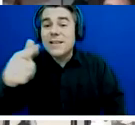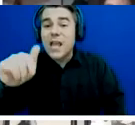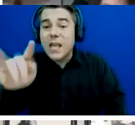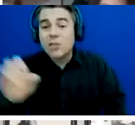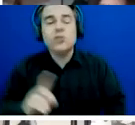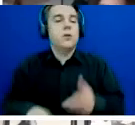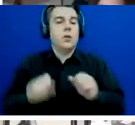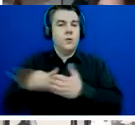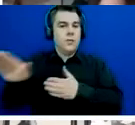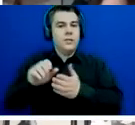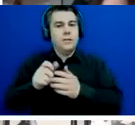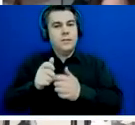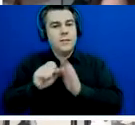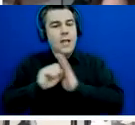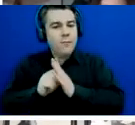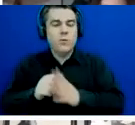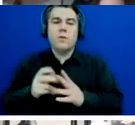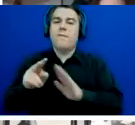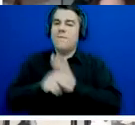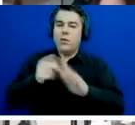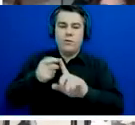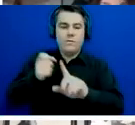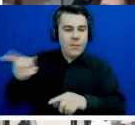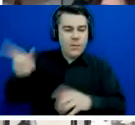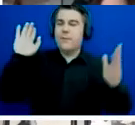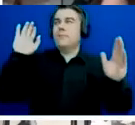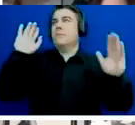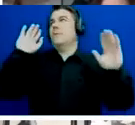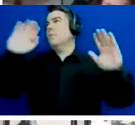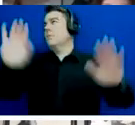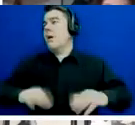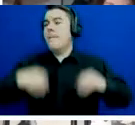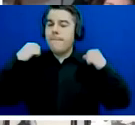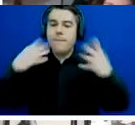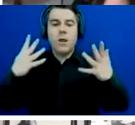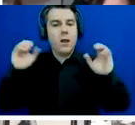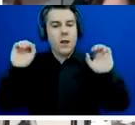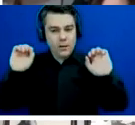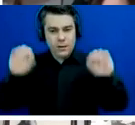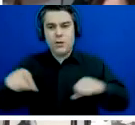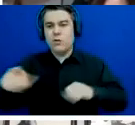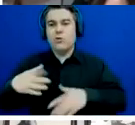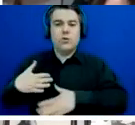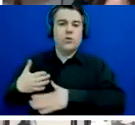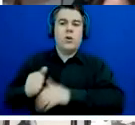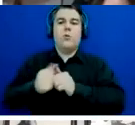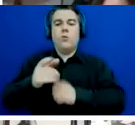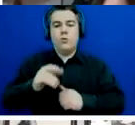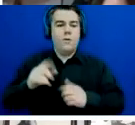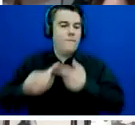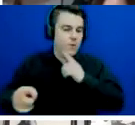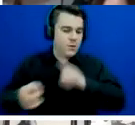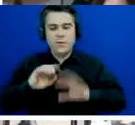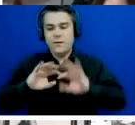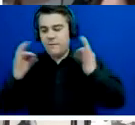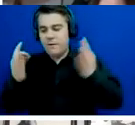can send videos straight from there. It's just awesome. There's so many different ways that you can share with your friends and family this journey